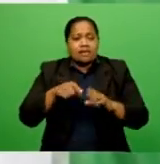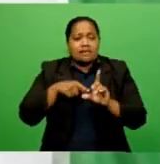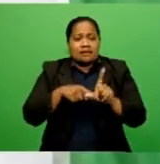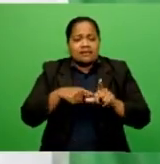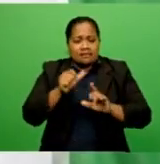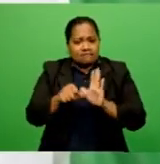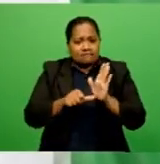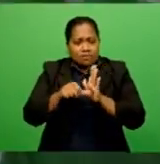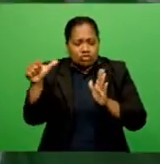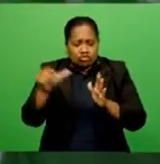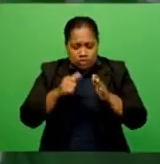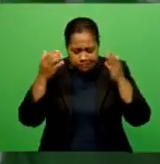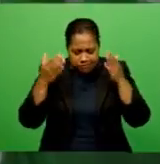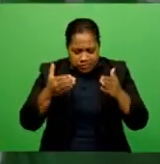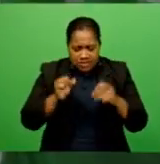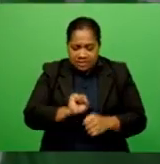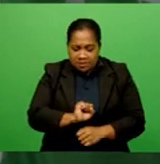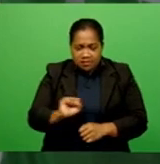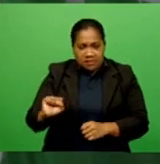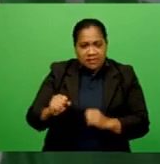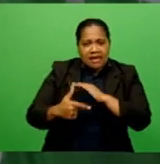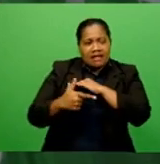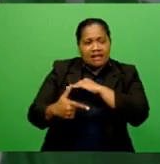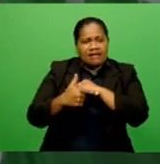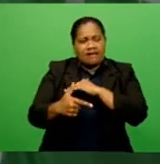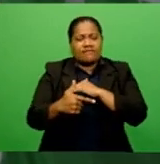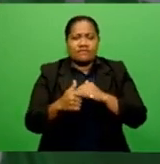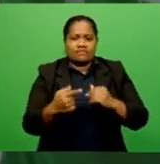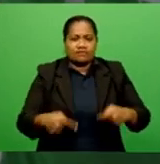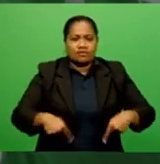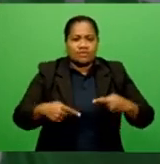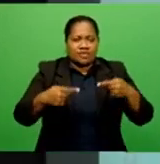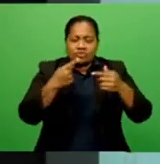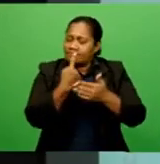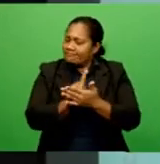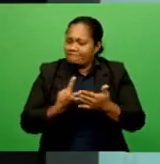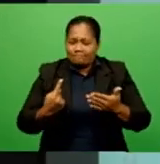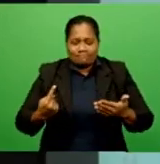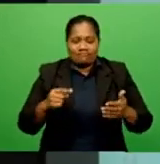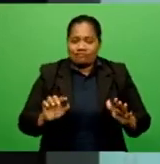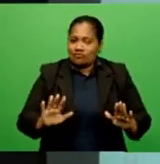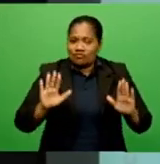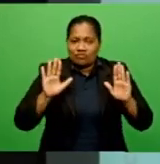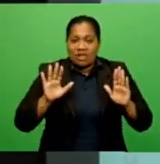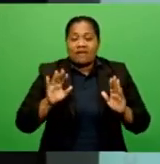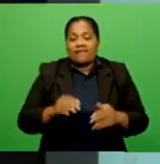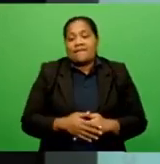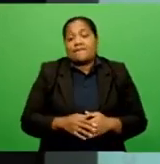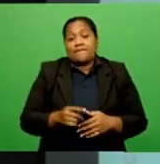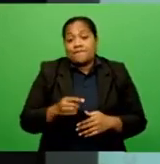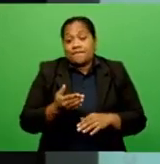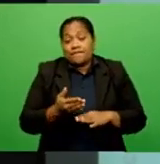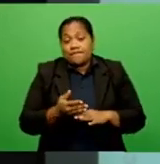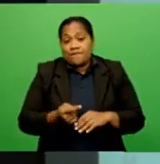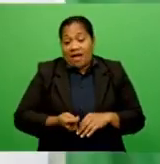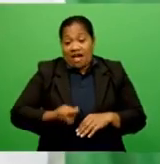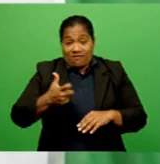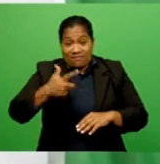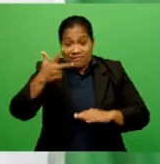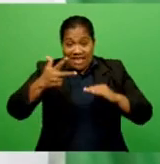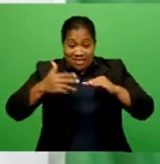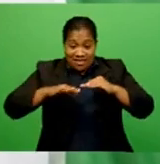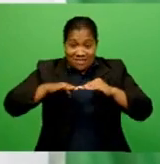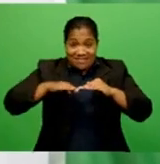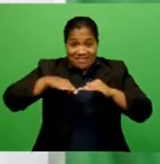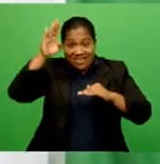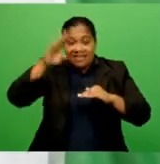on their level of competition only for the progress, right? Before, after 18, they'll get developed